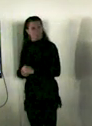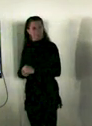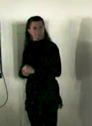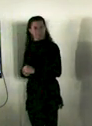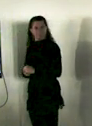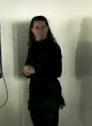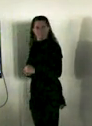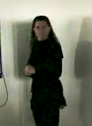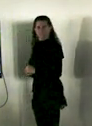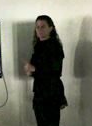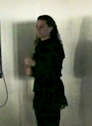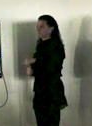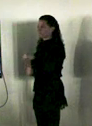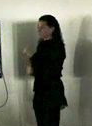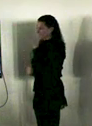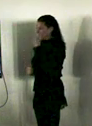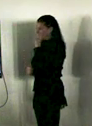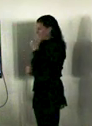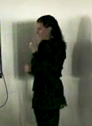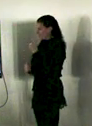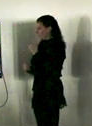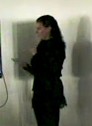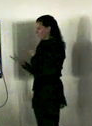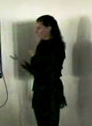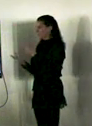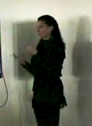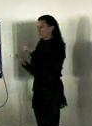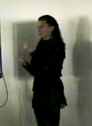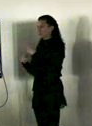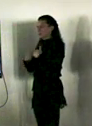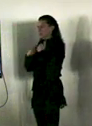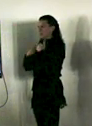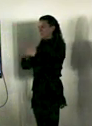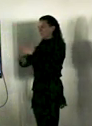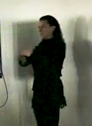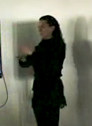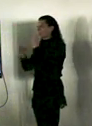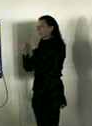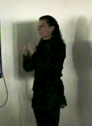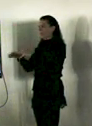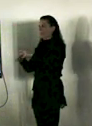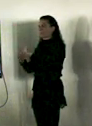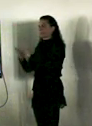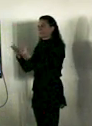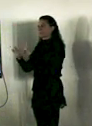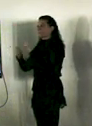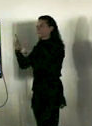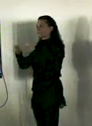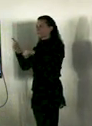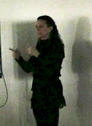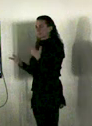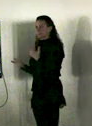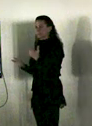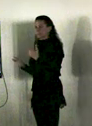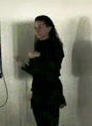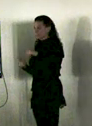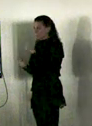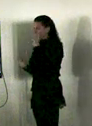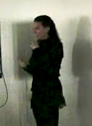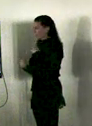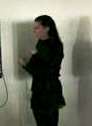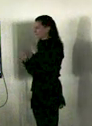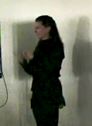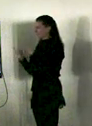anyone out there whose life would be better without diversity? Is there anyone who thinks the roadmap is social change and money doesn't understand how diversity better helps every